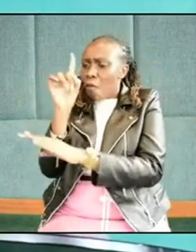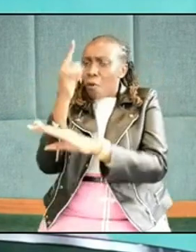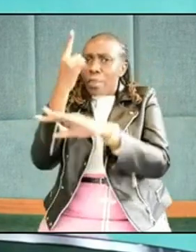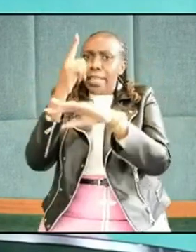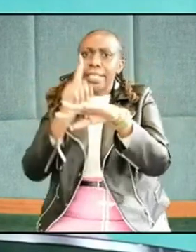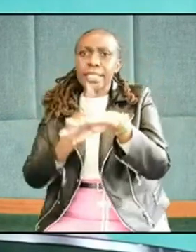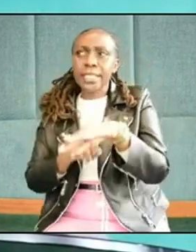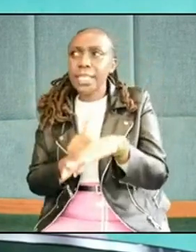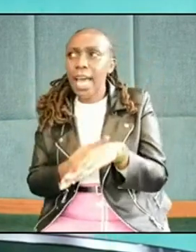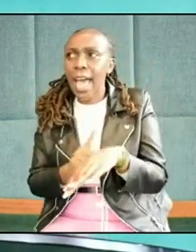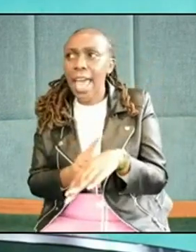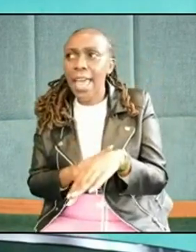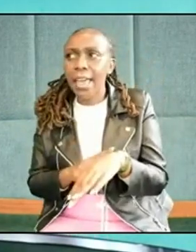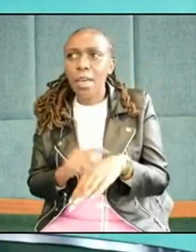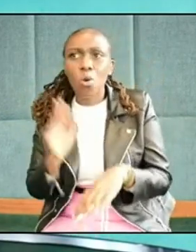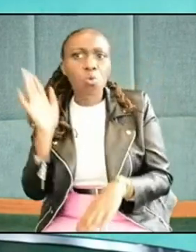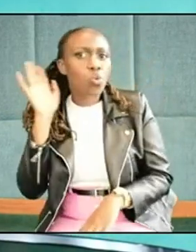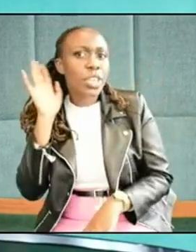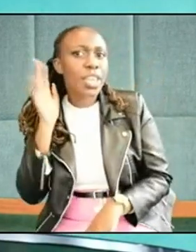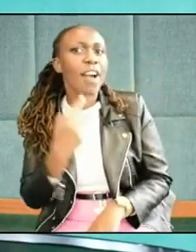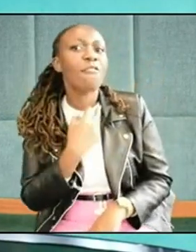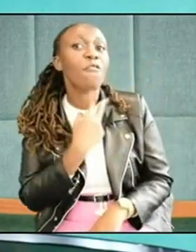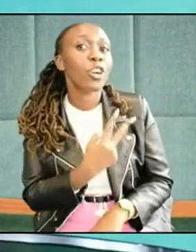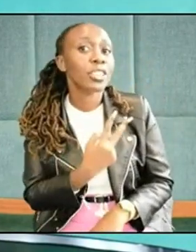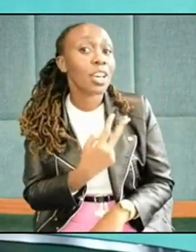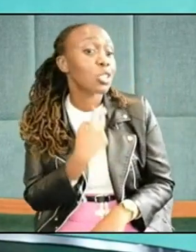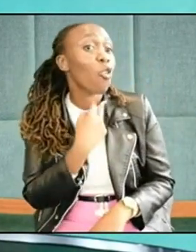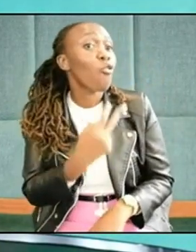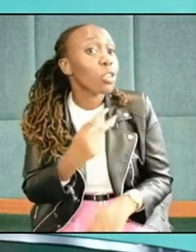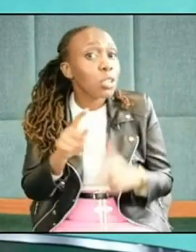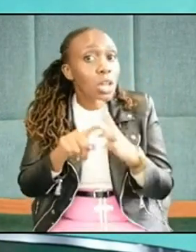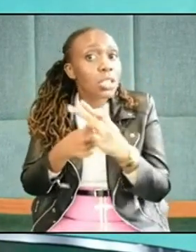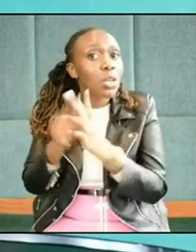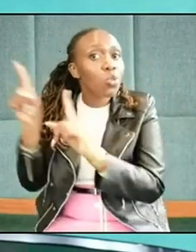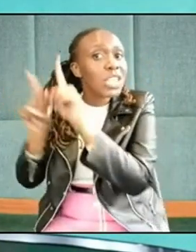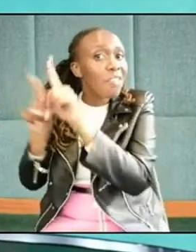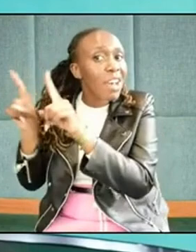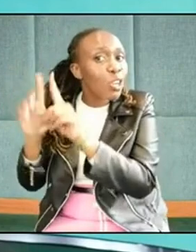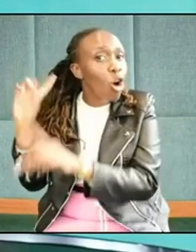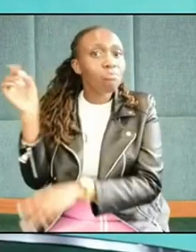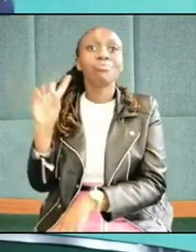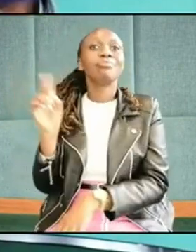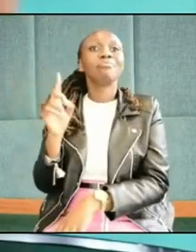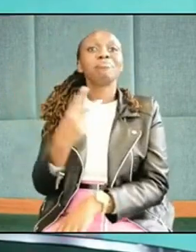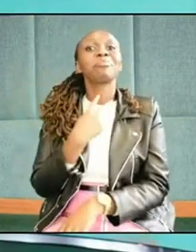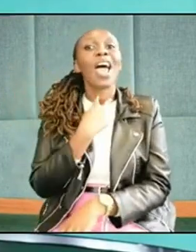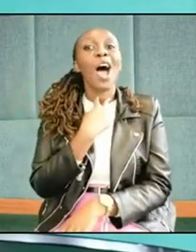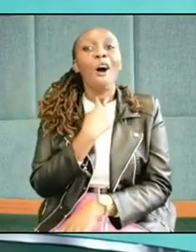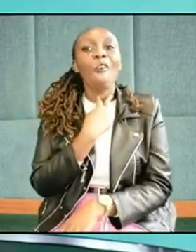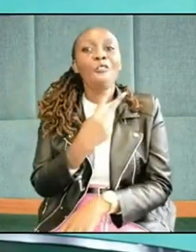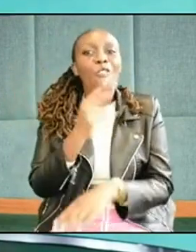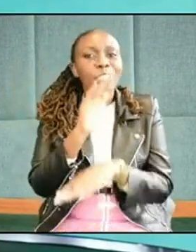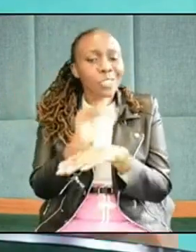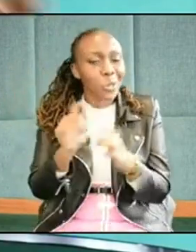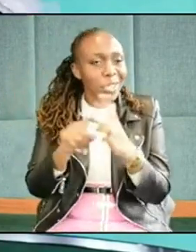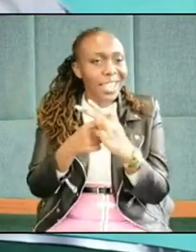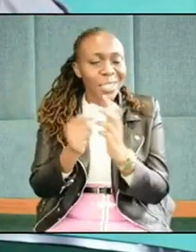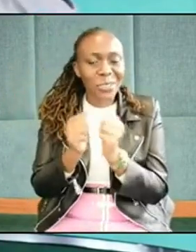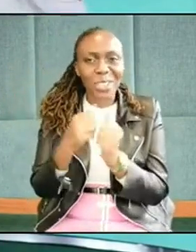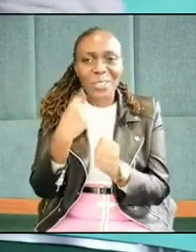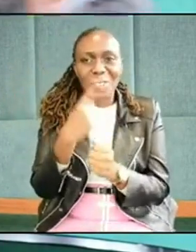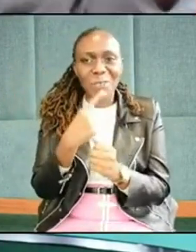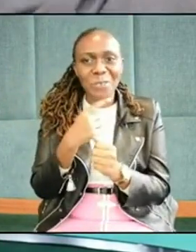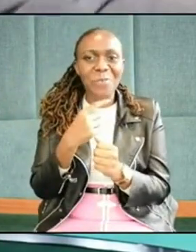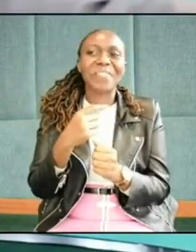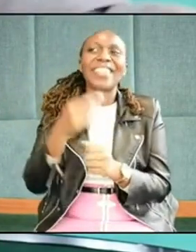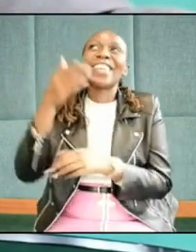a voicemail. It doesn't start with Safaricom. It started with Adam and Eve when he ran away from God. When